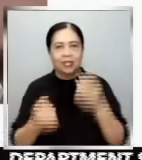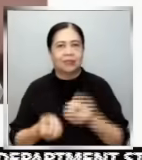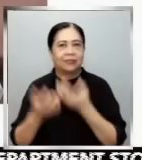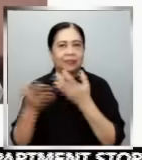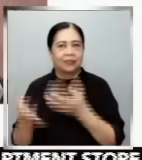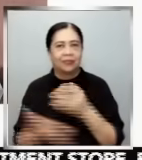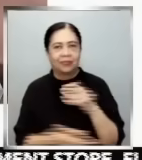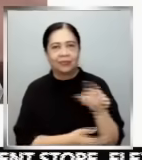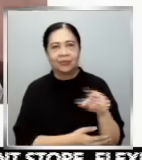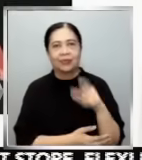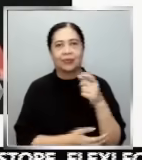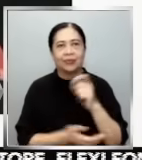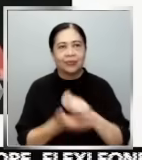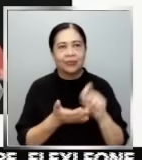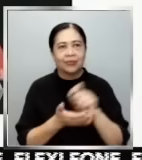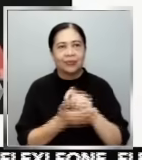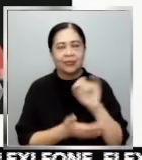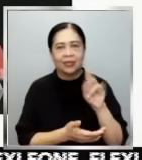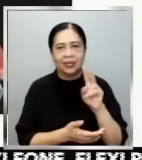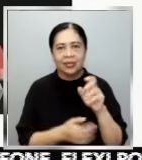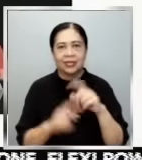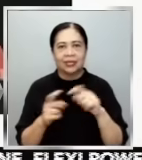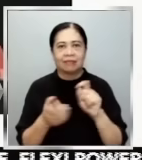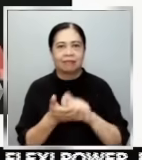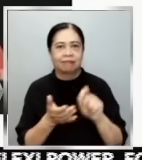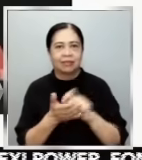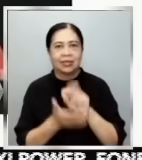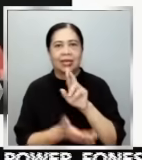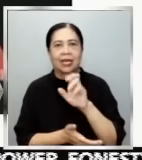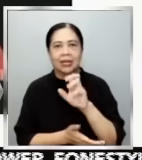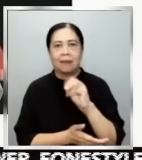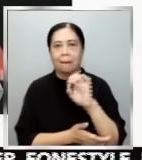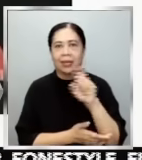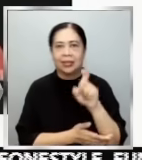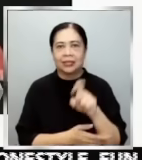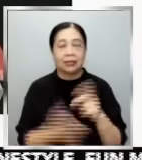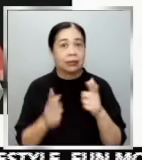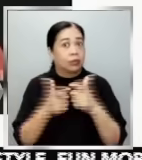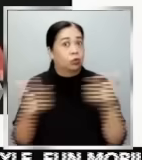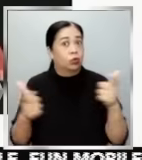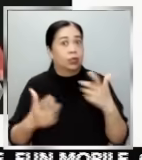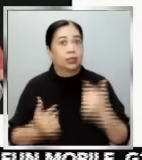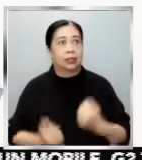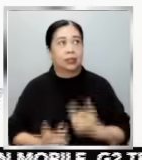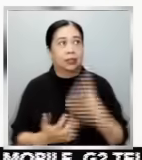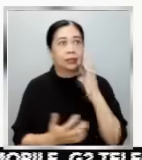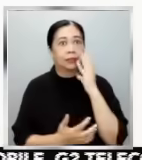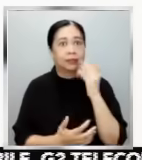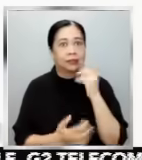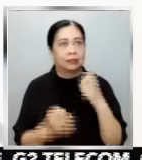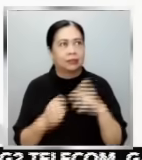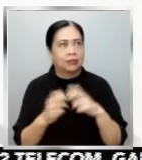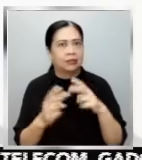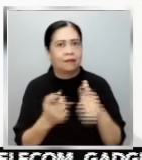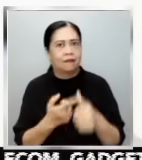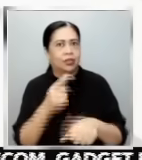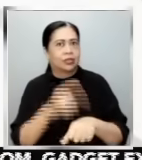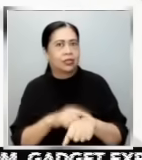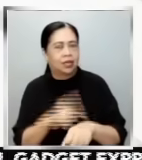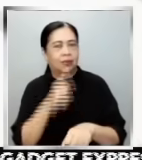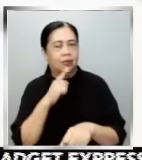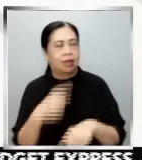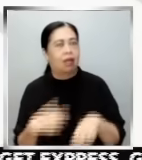sa pagsusulat ng remix It was a great experience po kasi um Even though it's our first time I was actually stunned